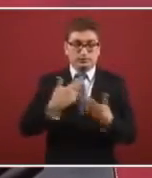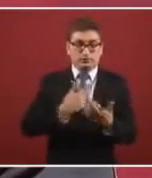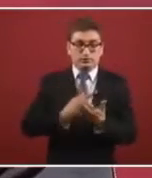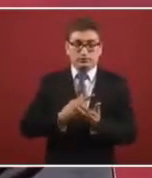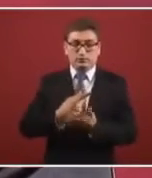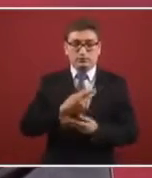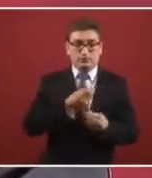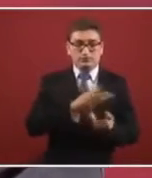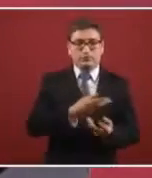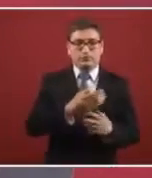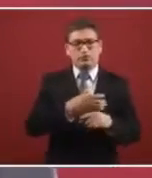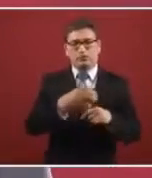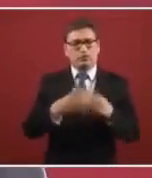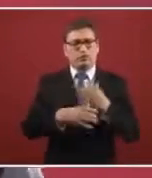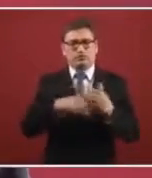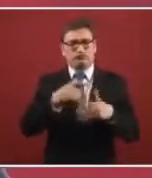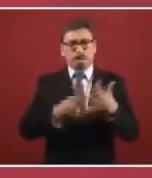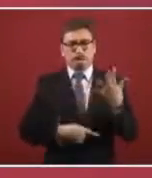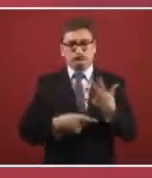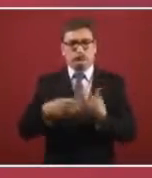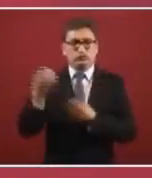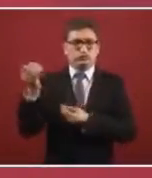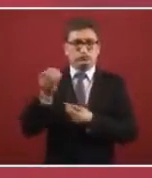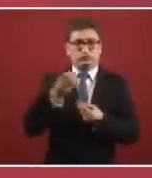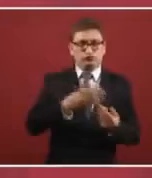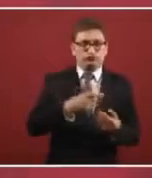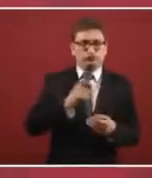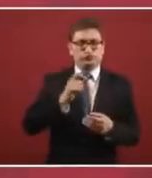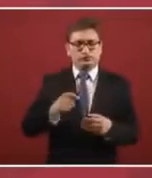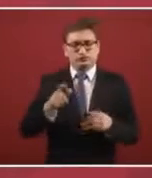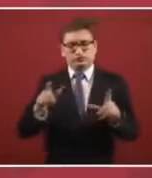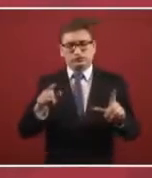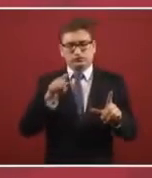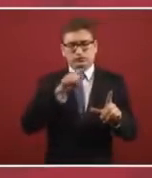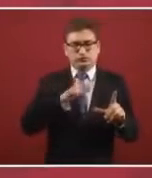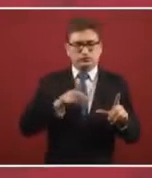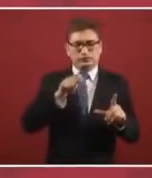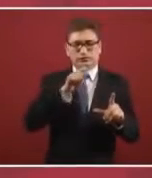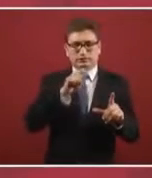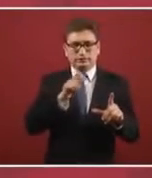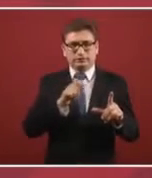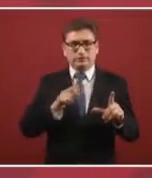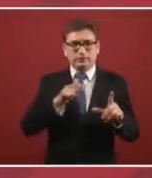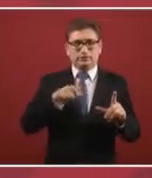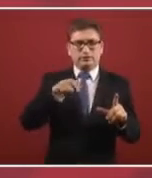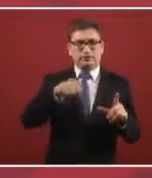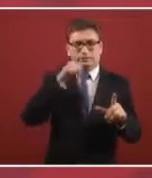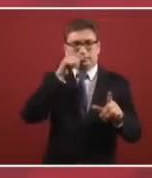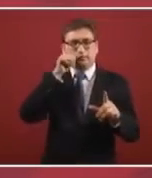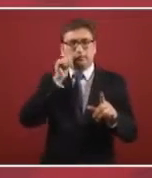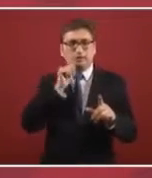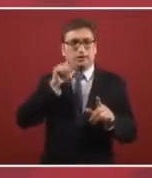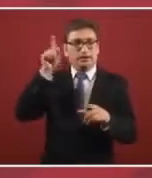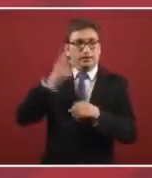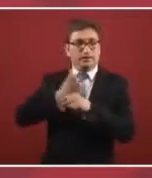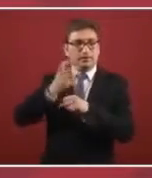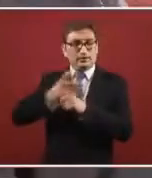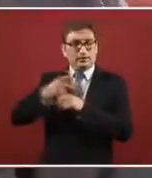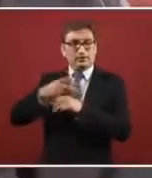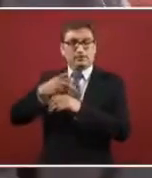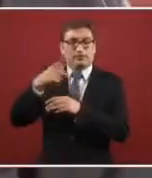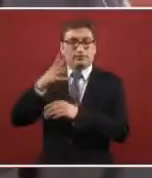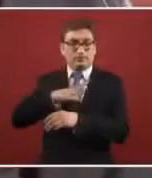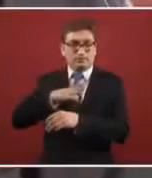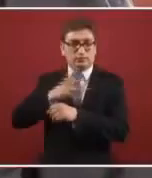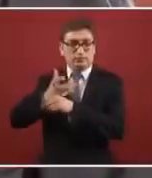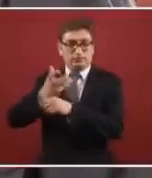gift, among other things, un grabado a recording Presidente Juárez, que from Presidente Juárez, which they